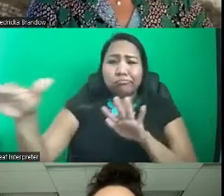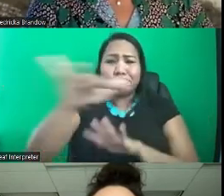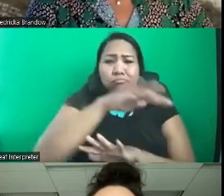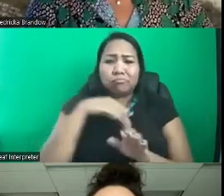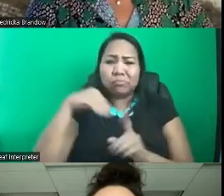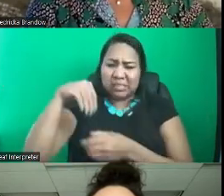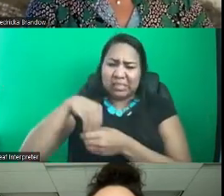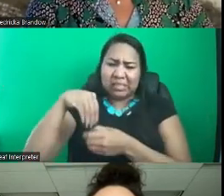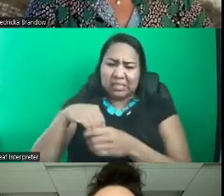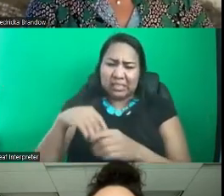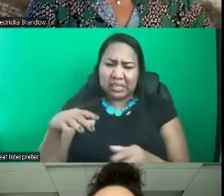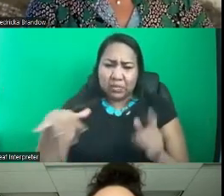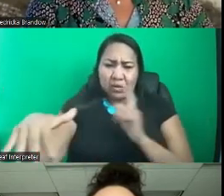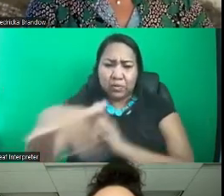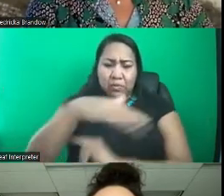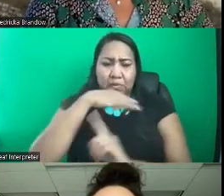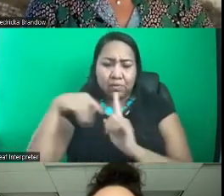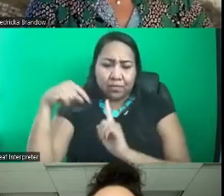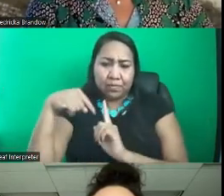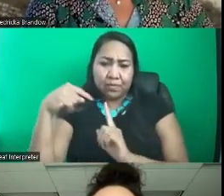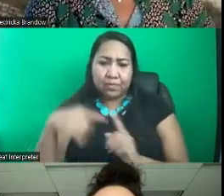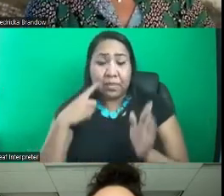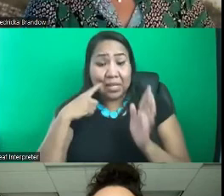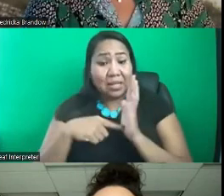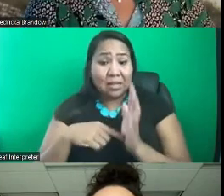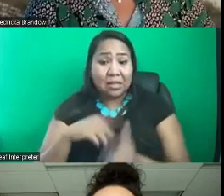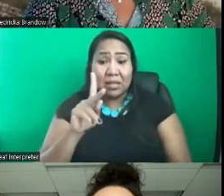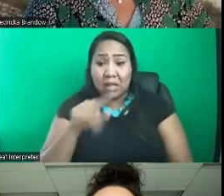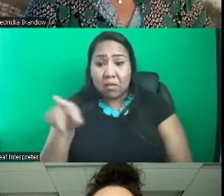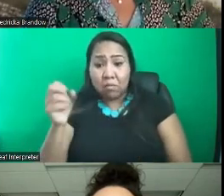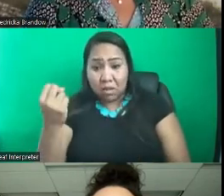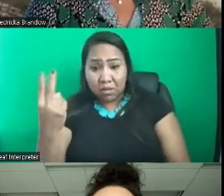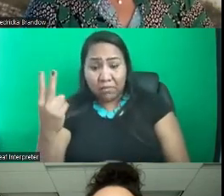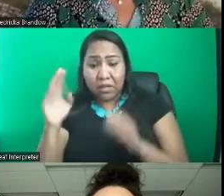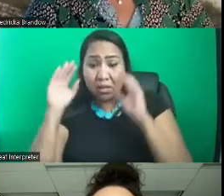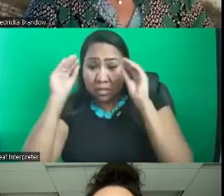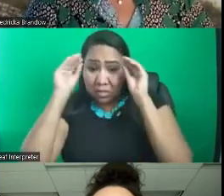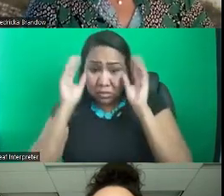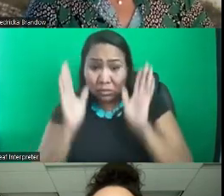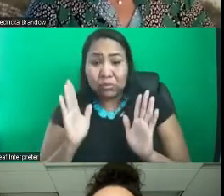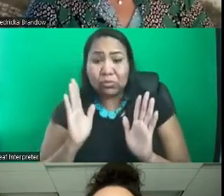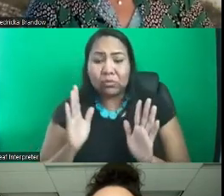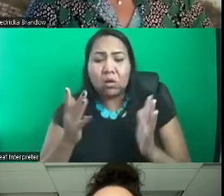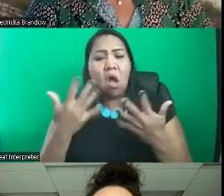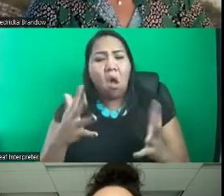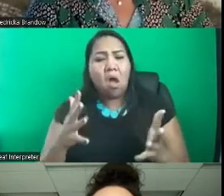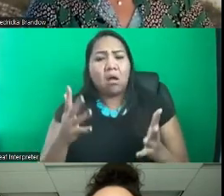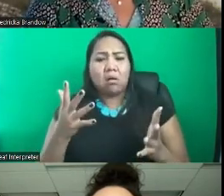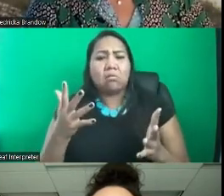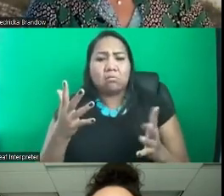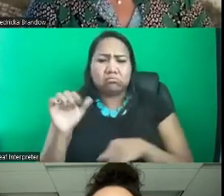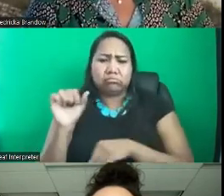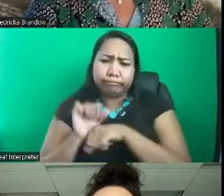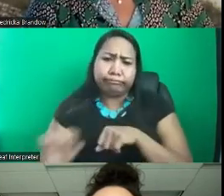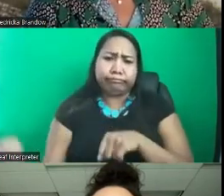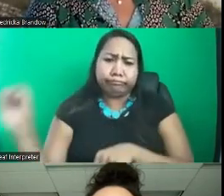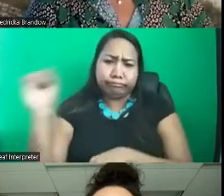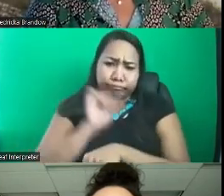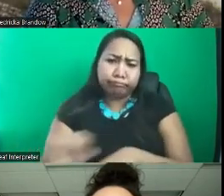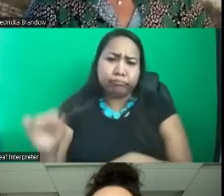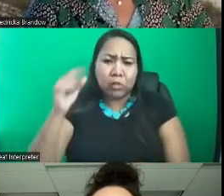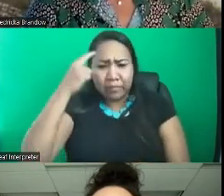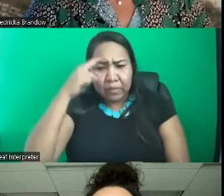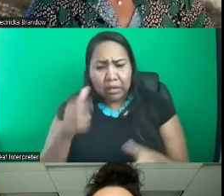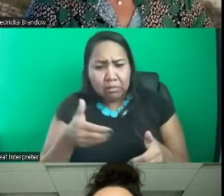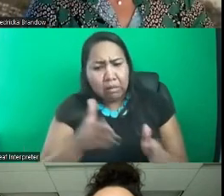for K-12 educators, that's a very strong action to take so that students see themselves on a day-to-day